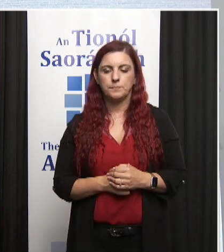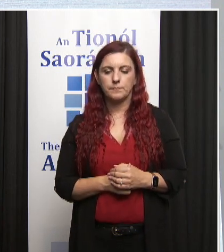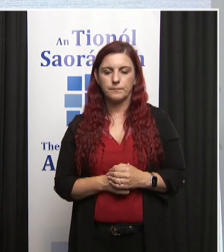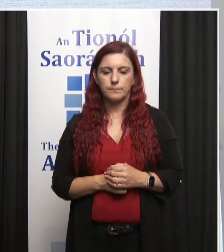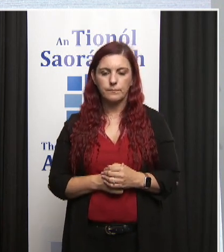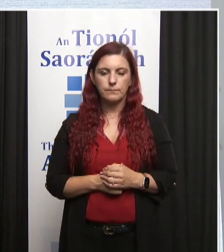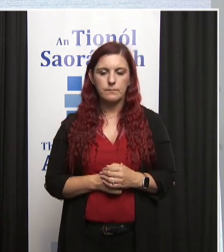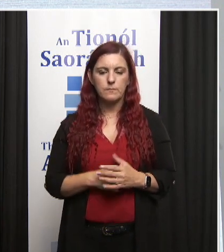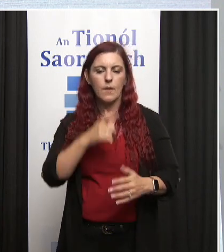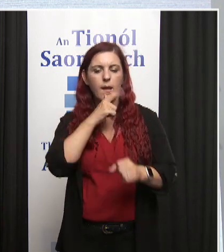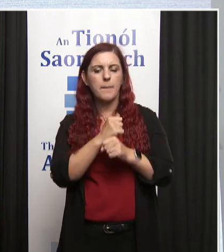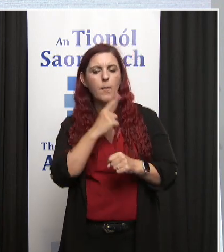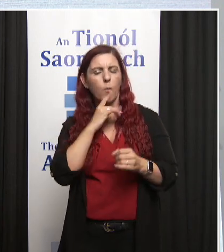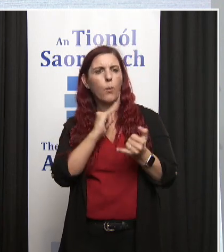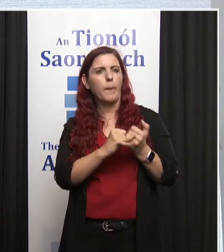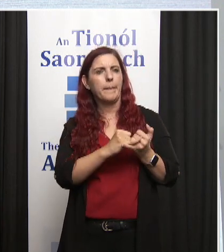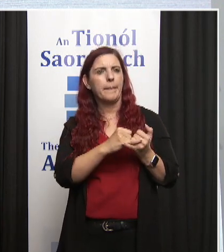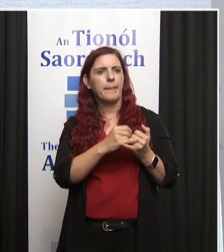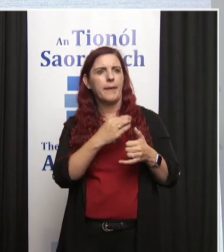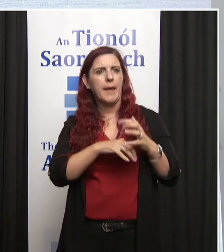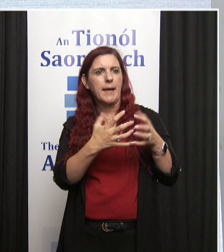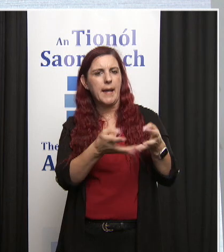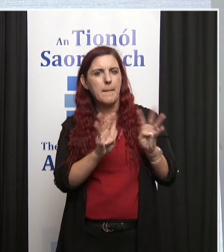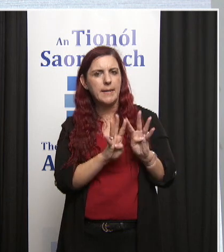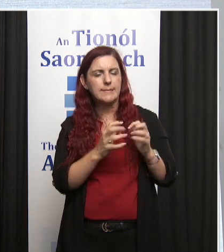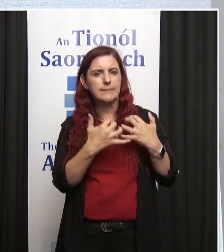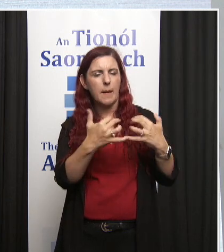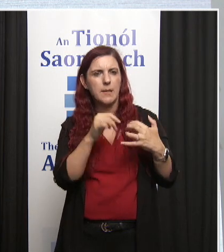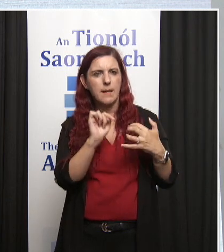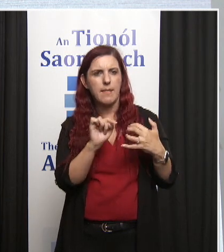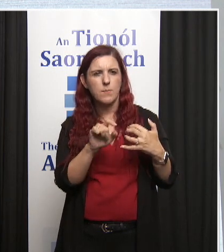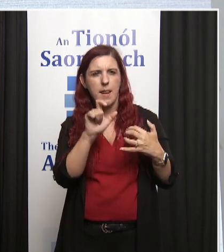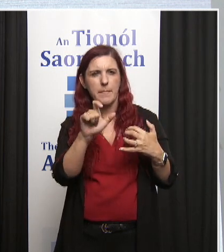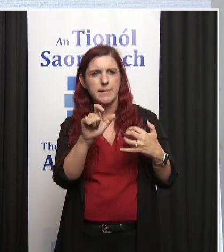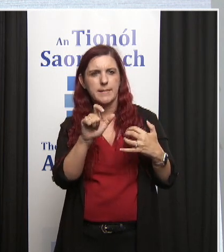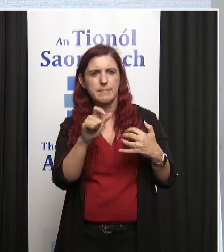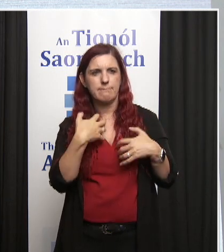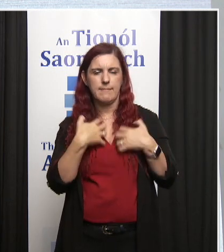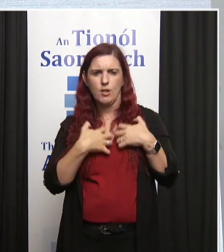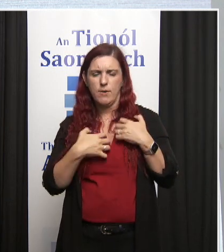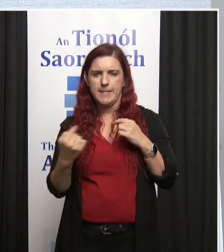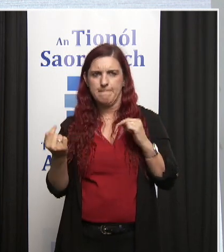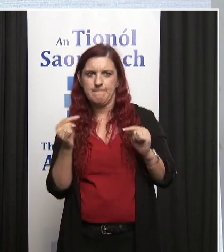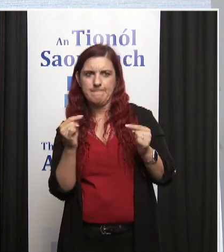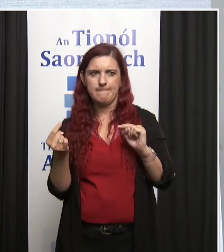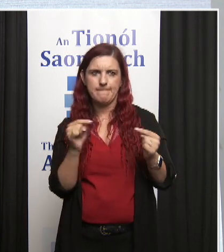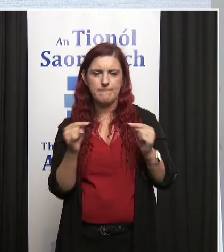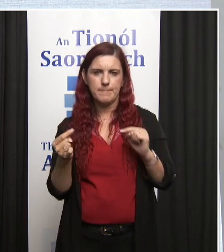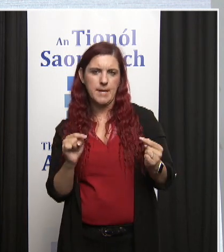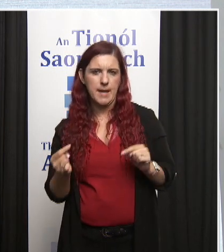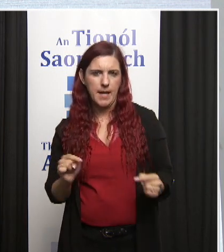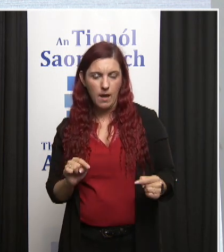In terms of the cabinet, that was quite vigorously debated and